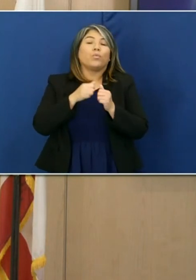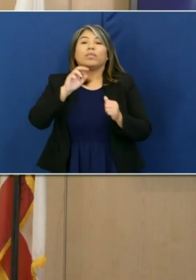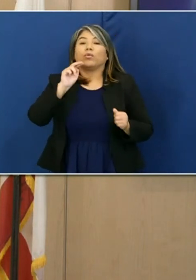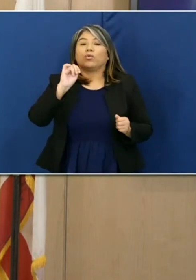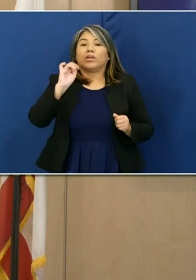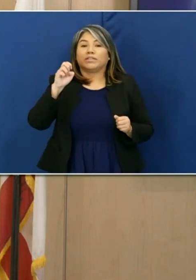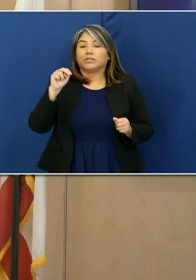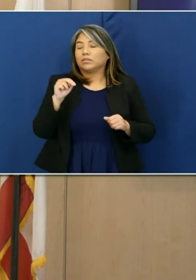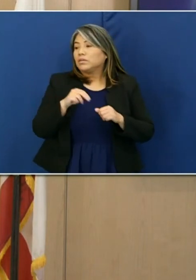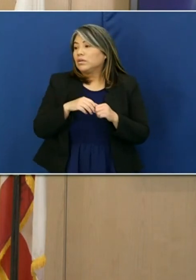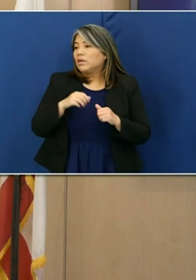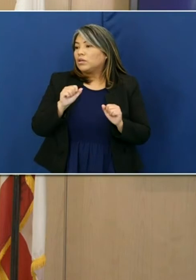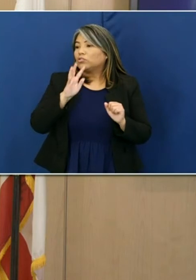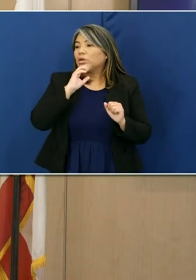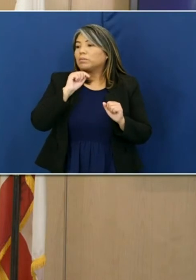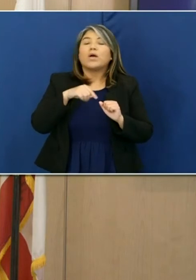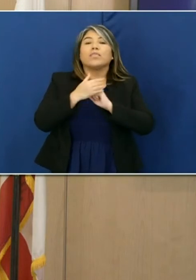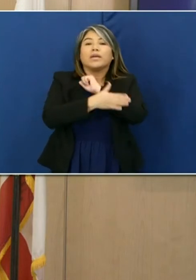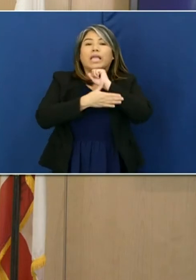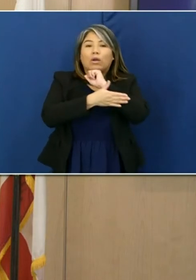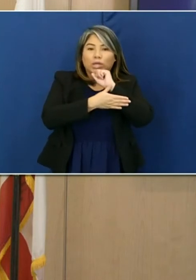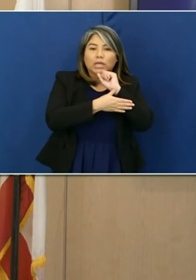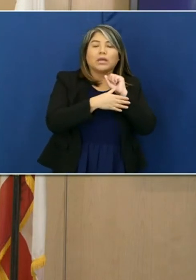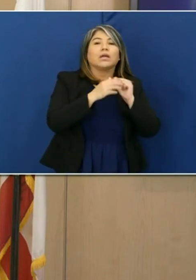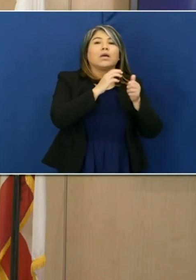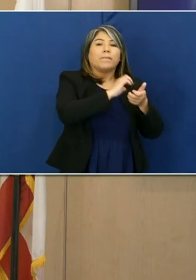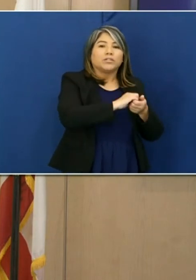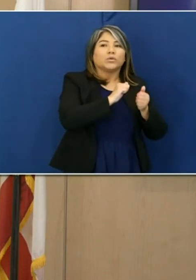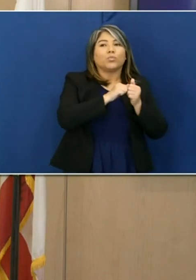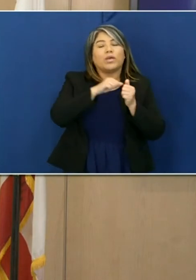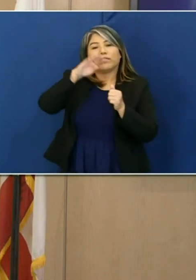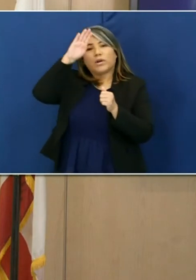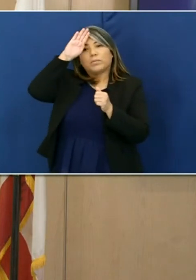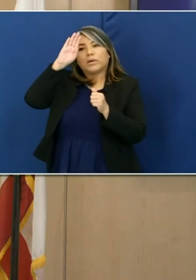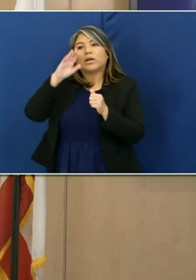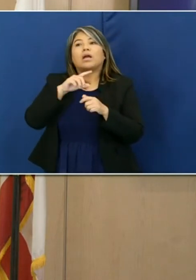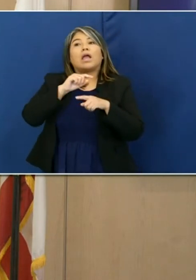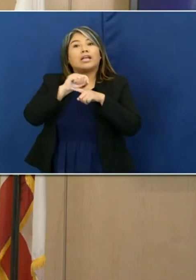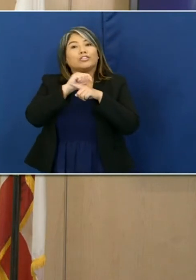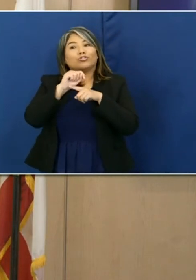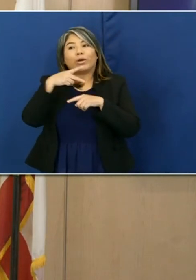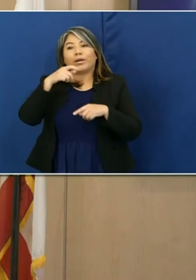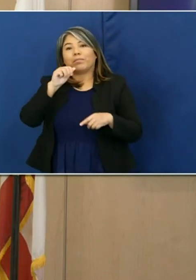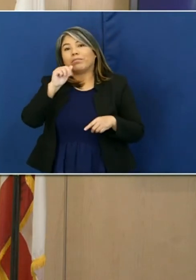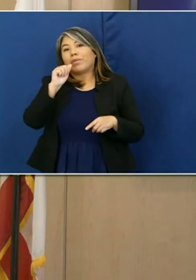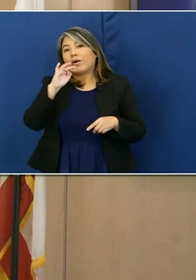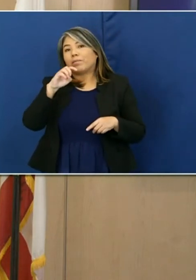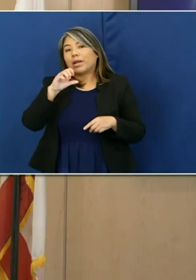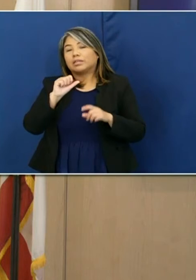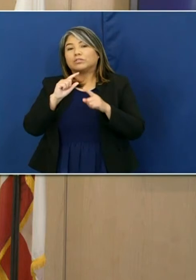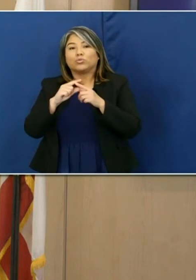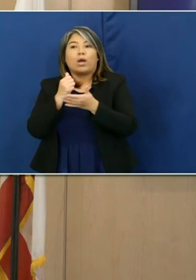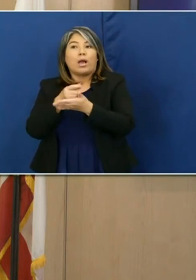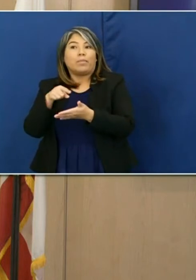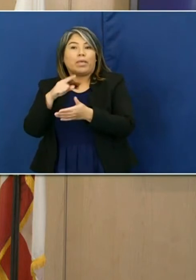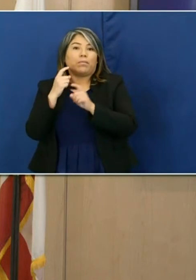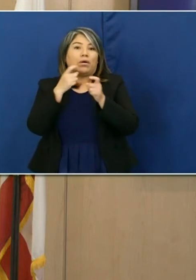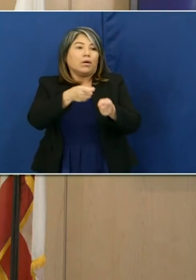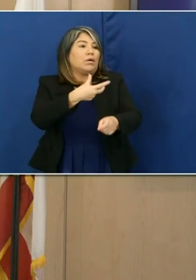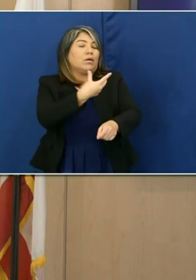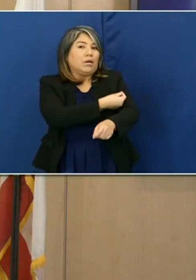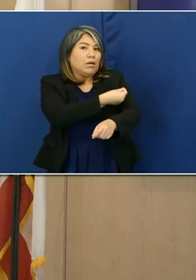Can you talk about the county's partnership with fire departments to train paramedics so they can help administer vaccines to others once they are